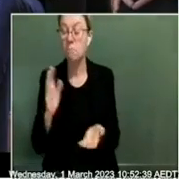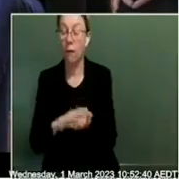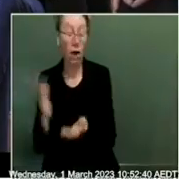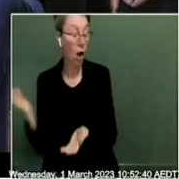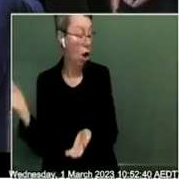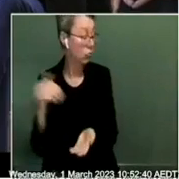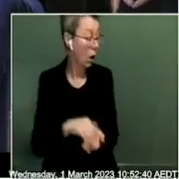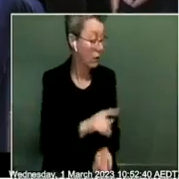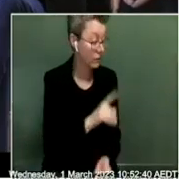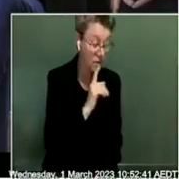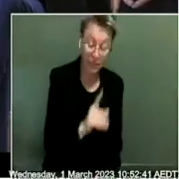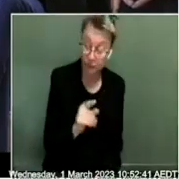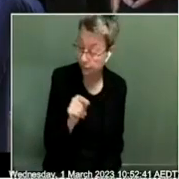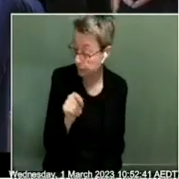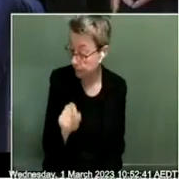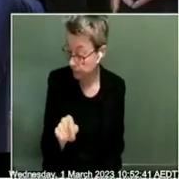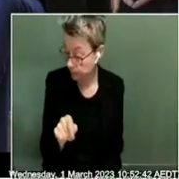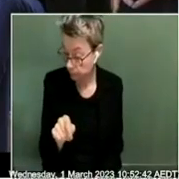collapsed. And she said,